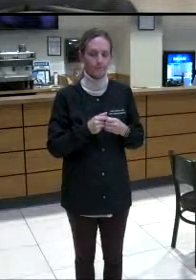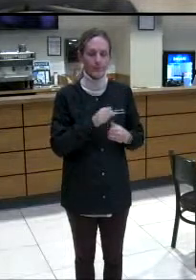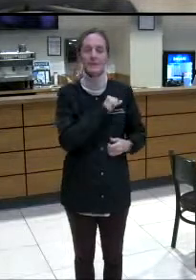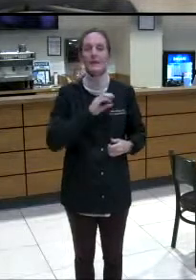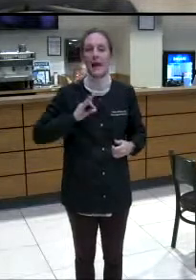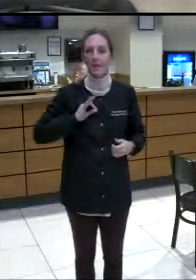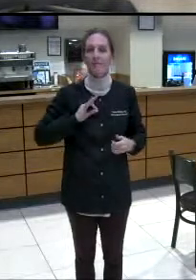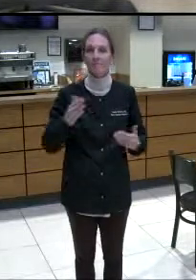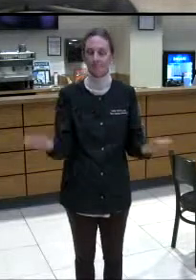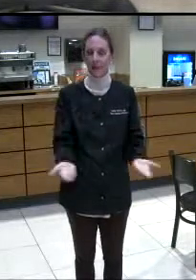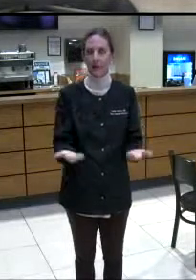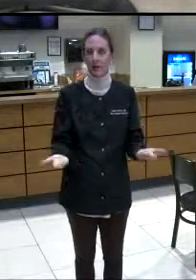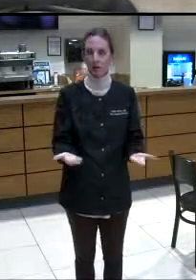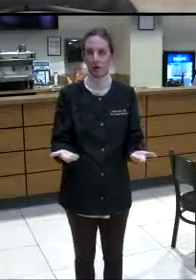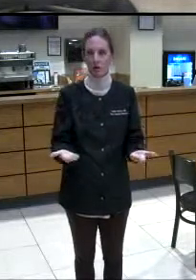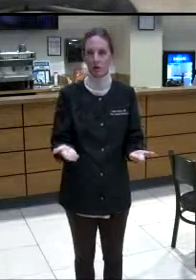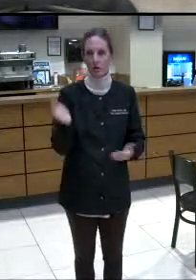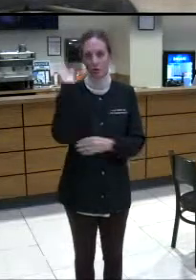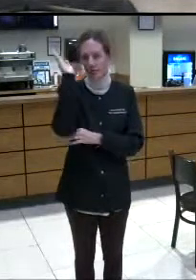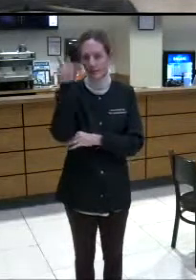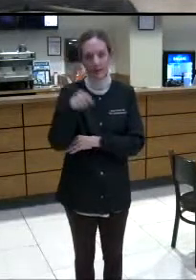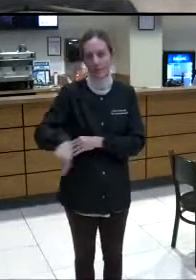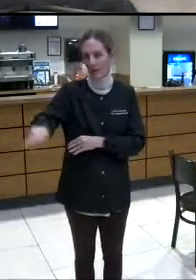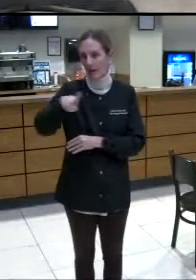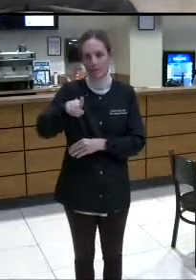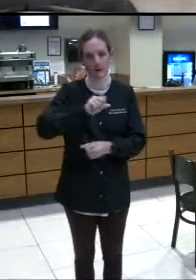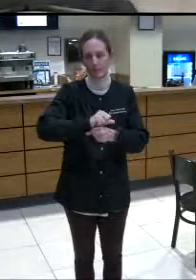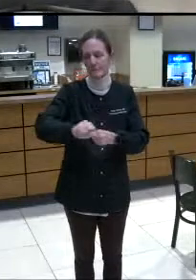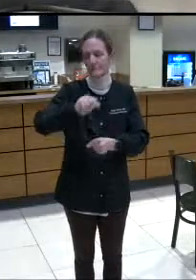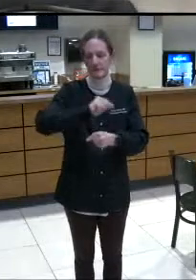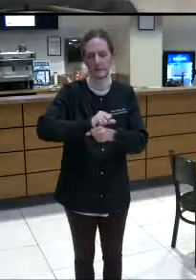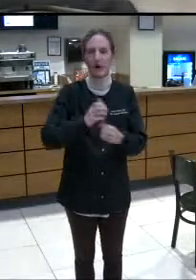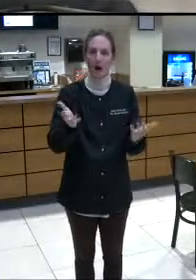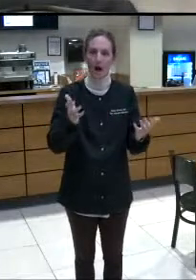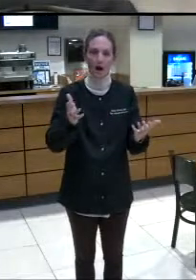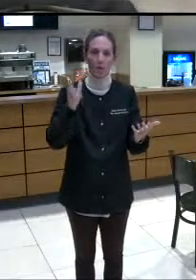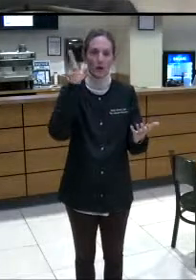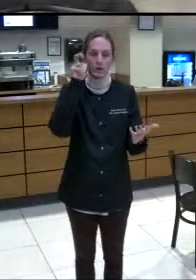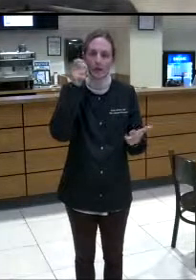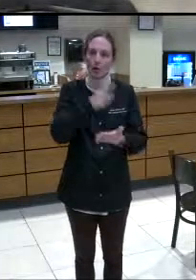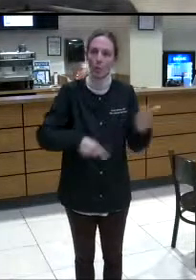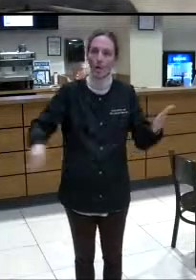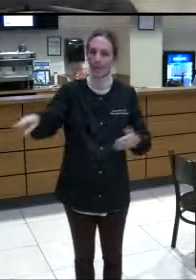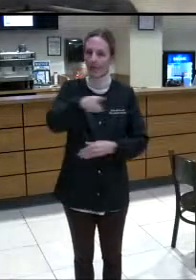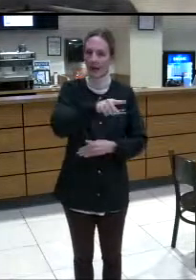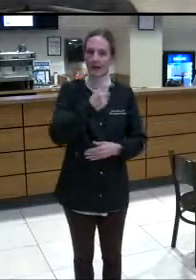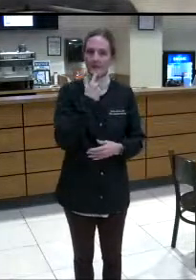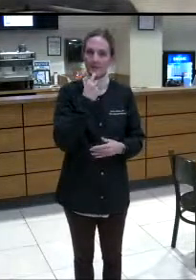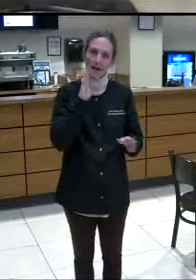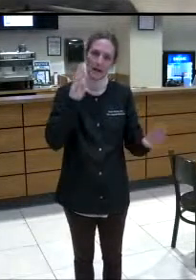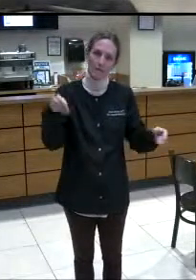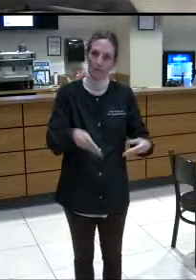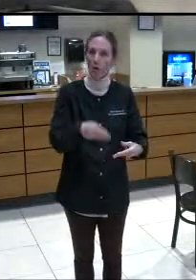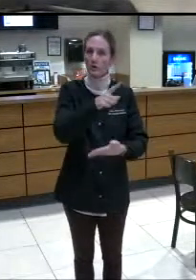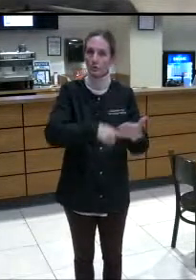staff here to present to us. They've been working very hard. I'd like to hear what they have to say and focus on what we're here to do.